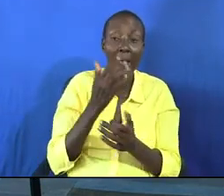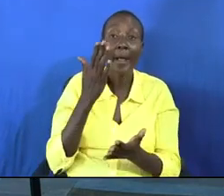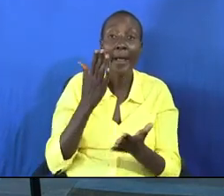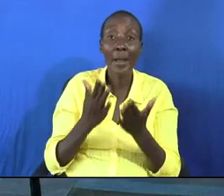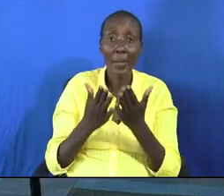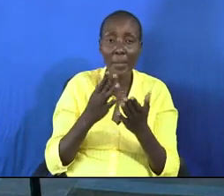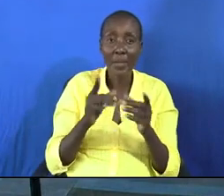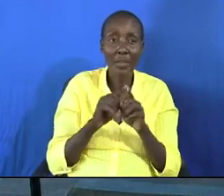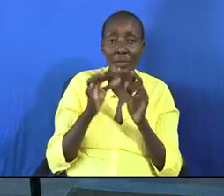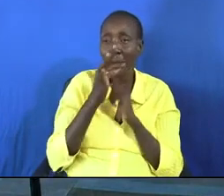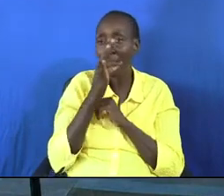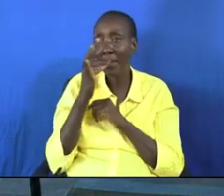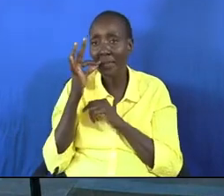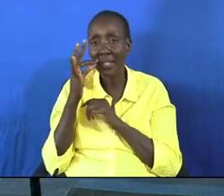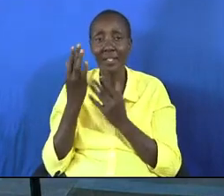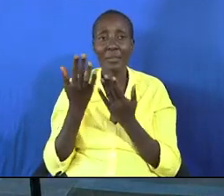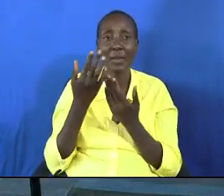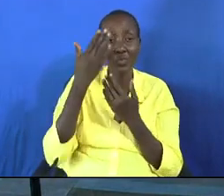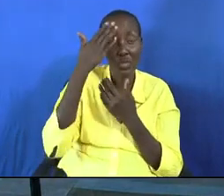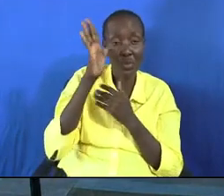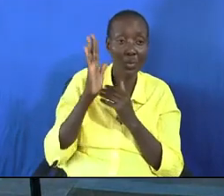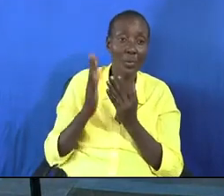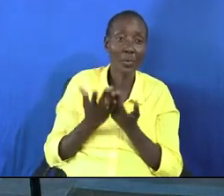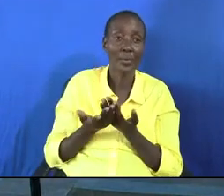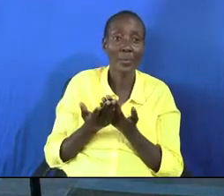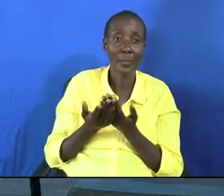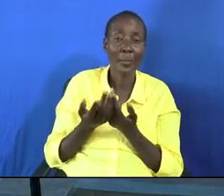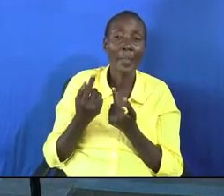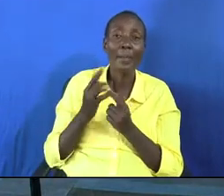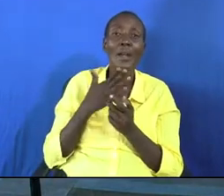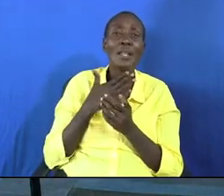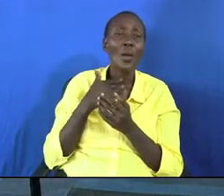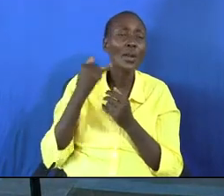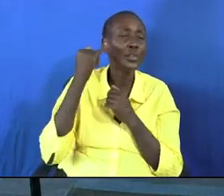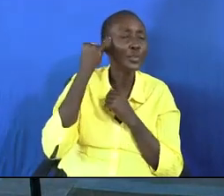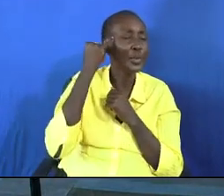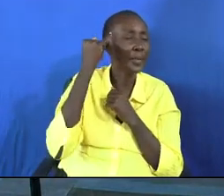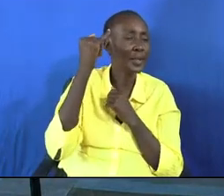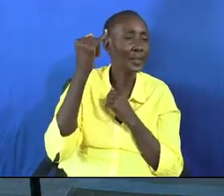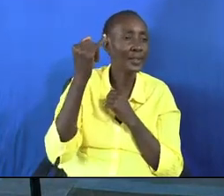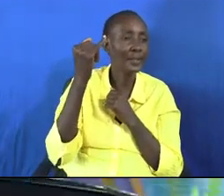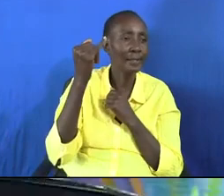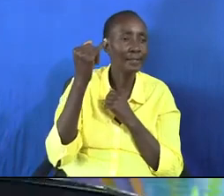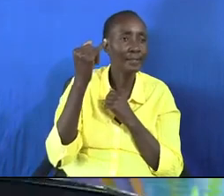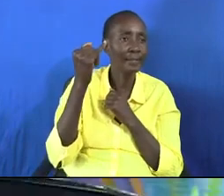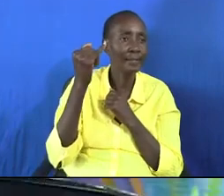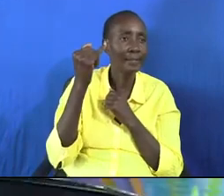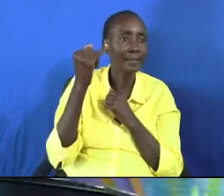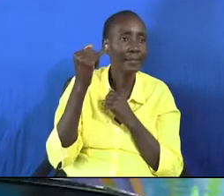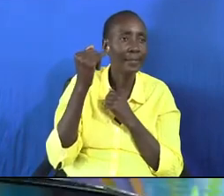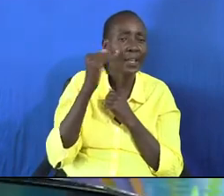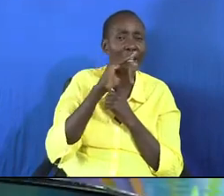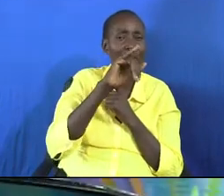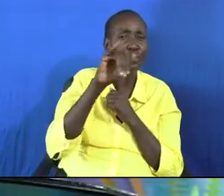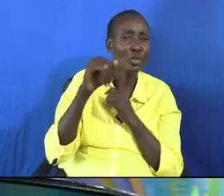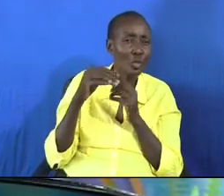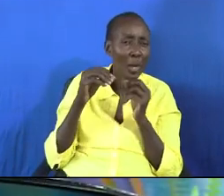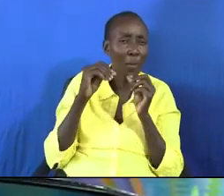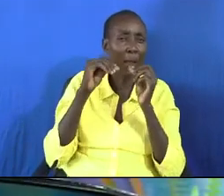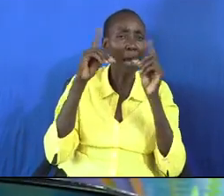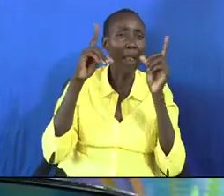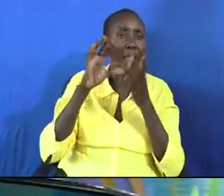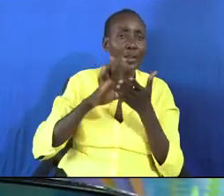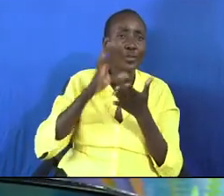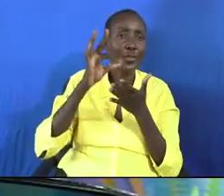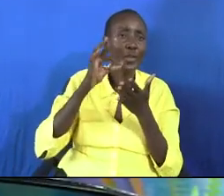he had also fasted, I do not know. But I want to imagine, because he was so alert to the Spirit